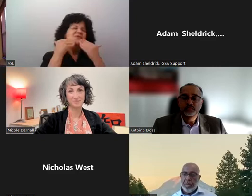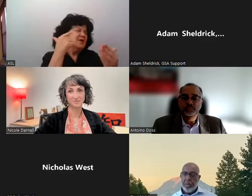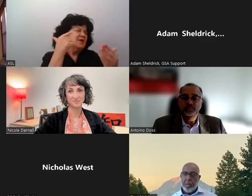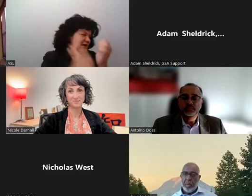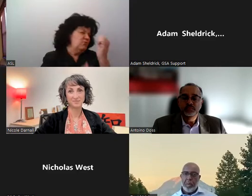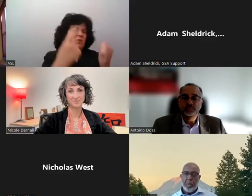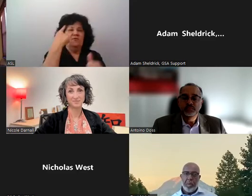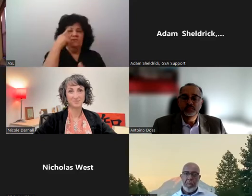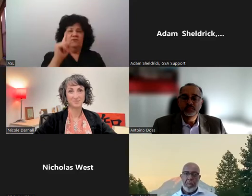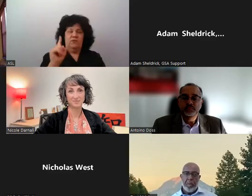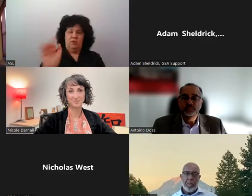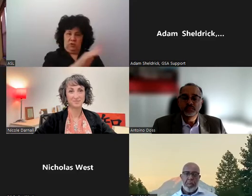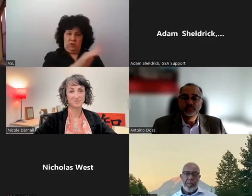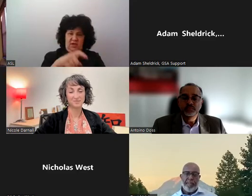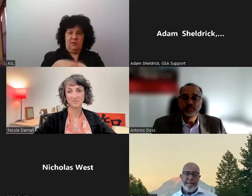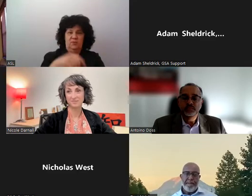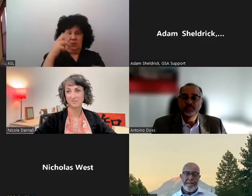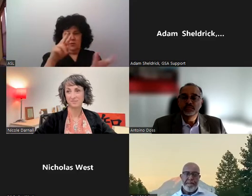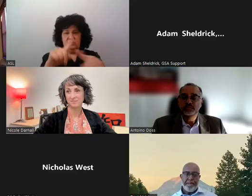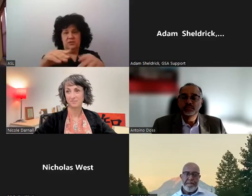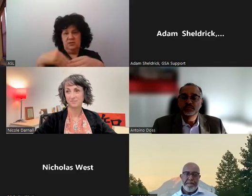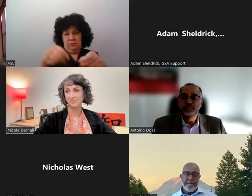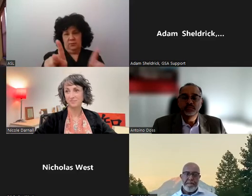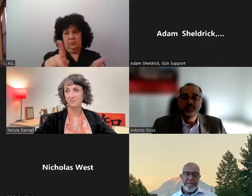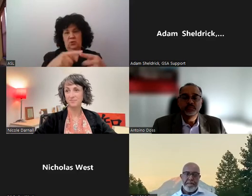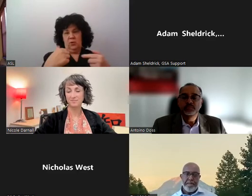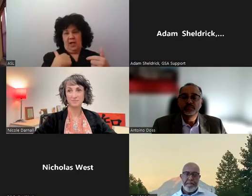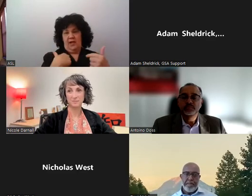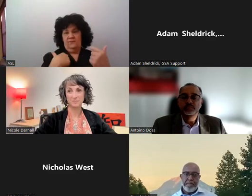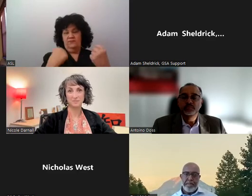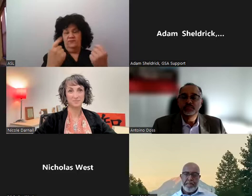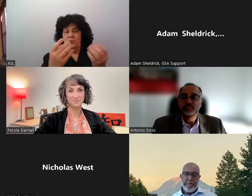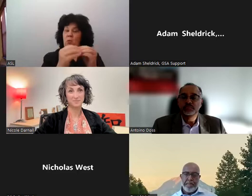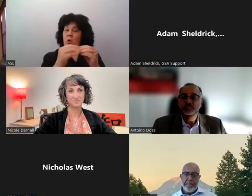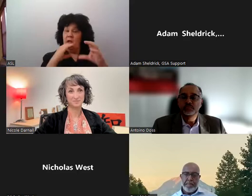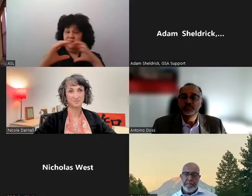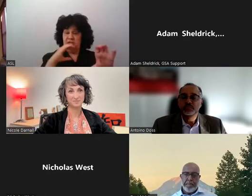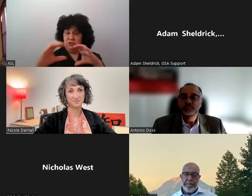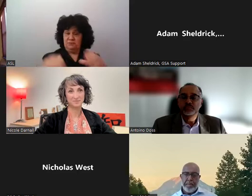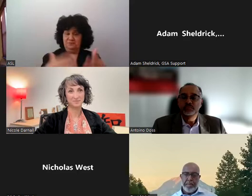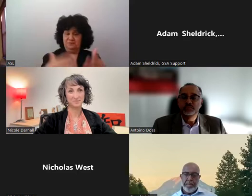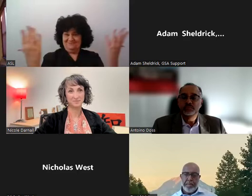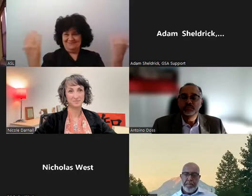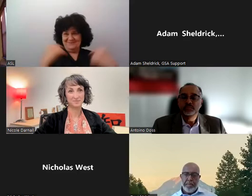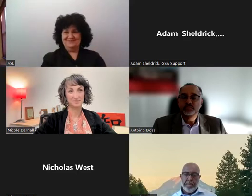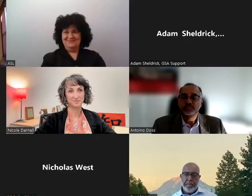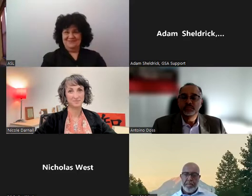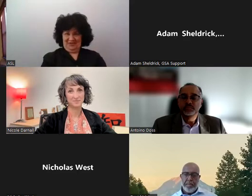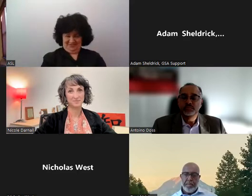to our next opportunity to have robust additional conversations. Thank you.